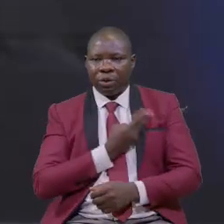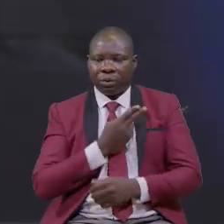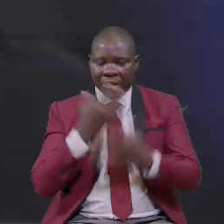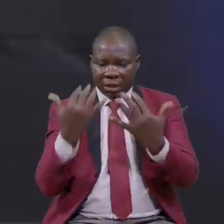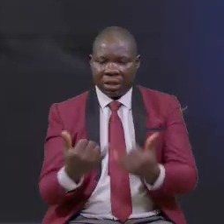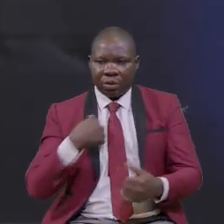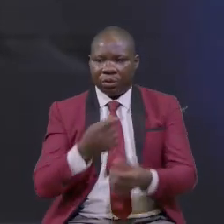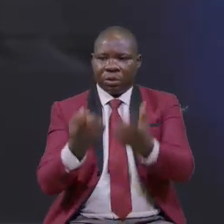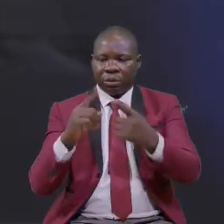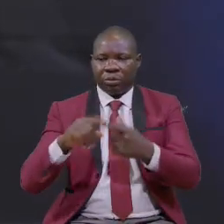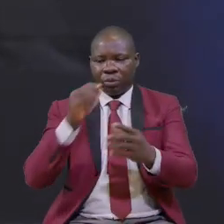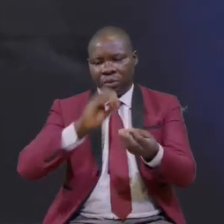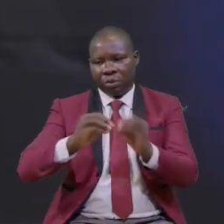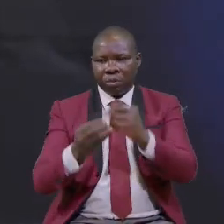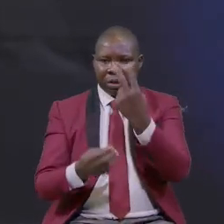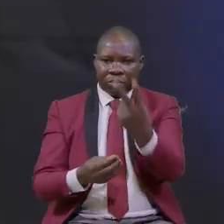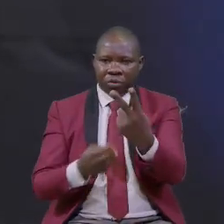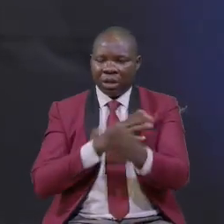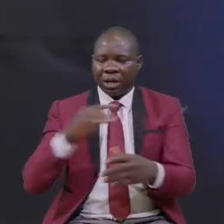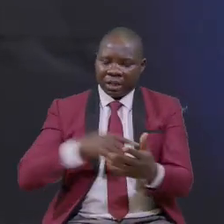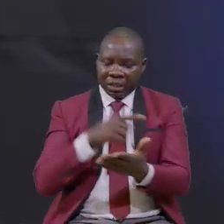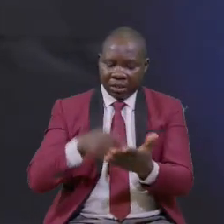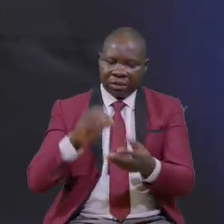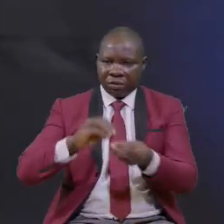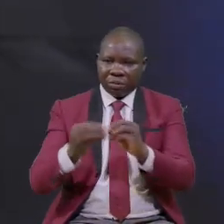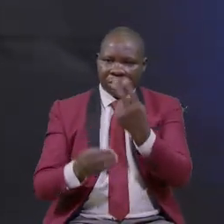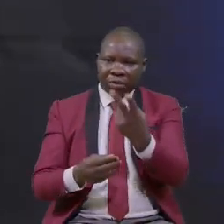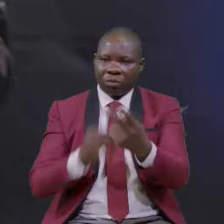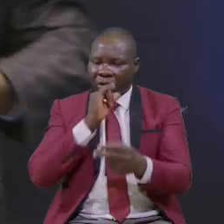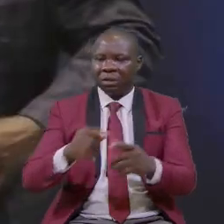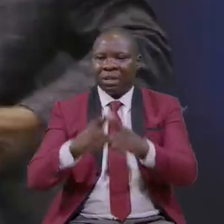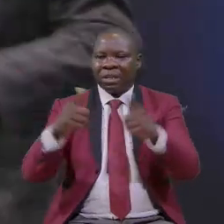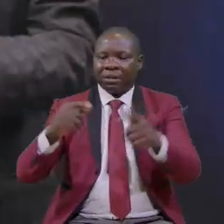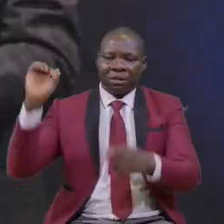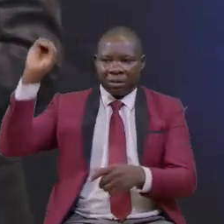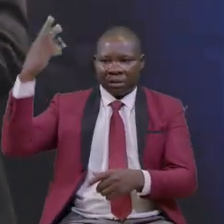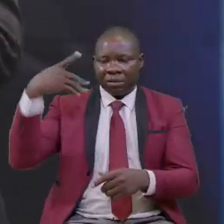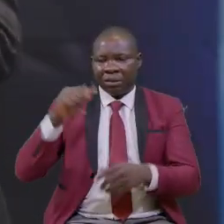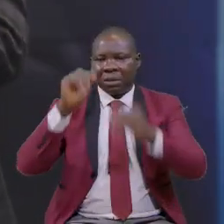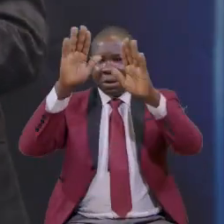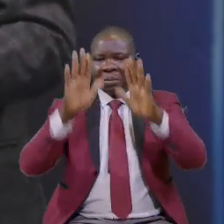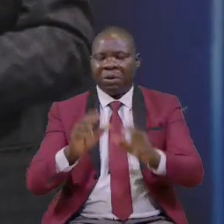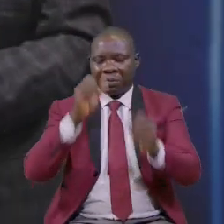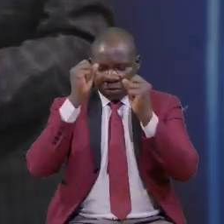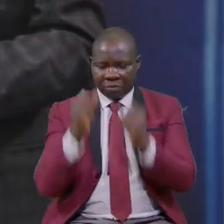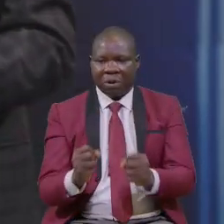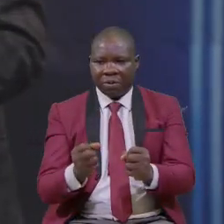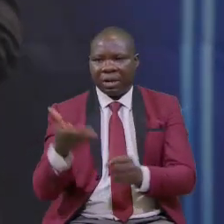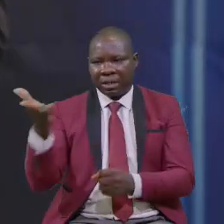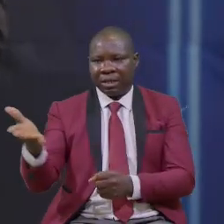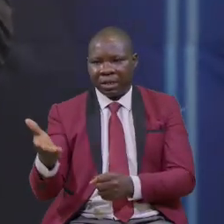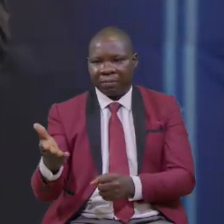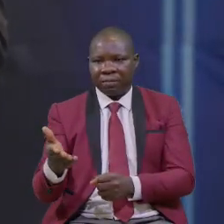and this number two is great grace, the marvelous power there. Look at Acts chapter